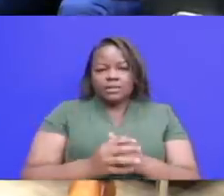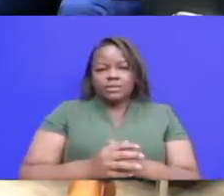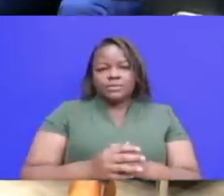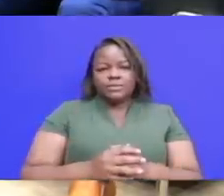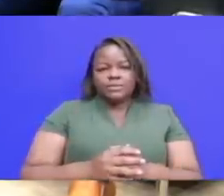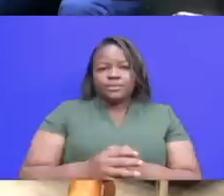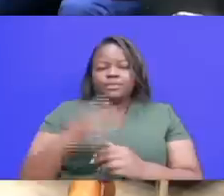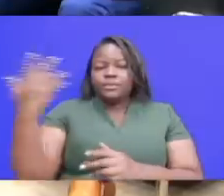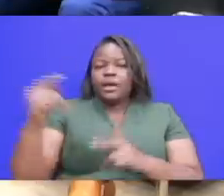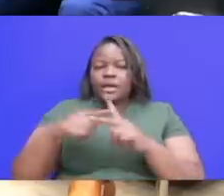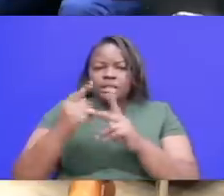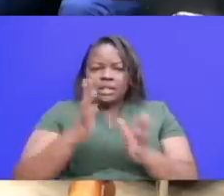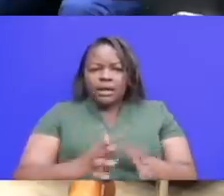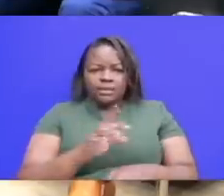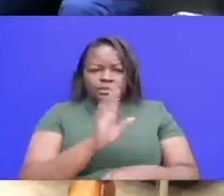engineer.